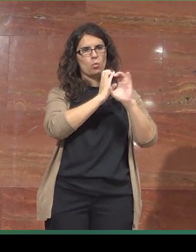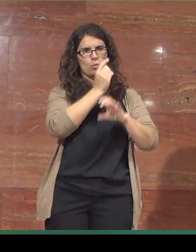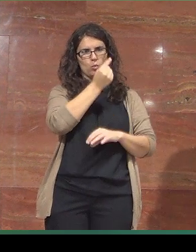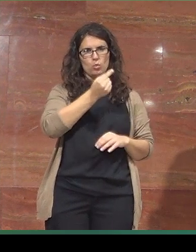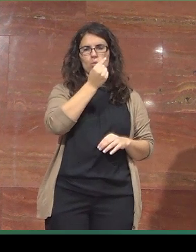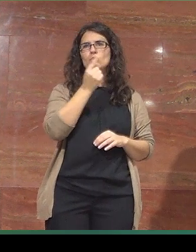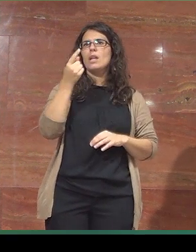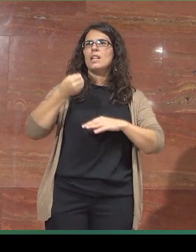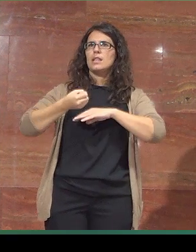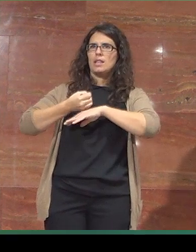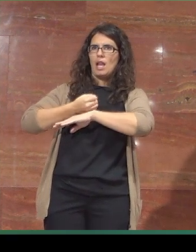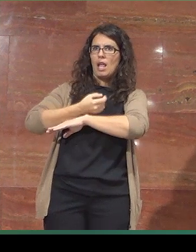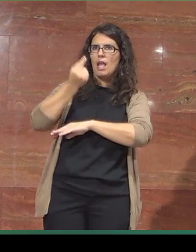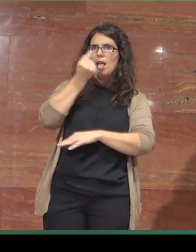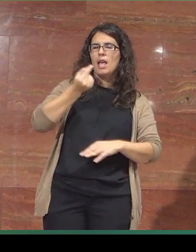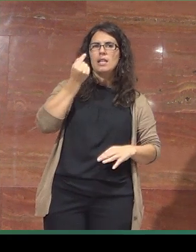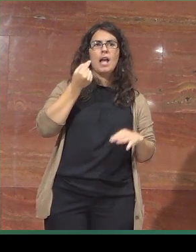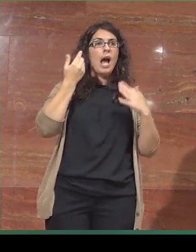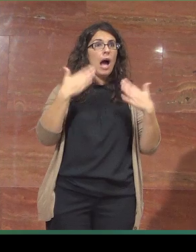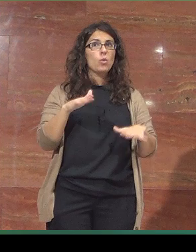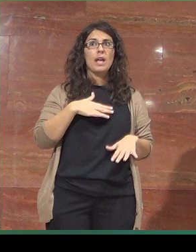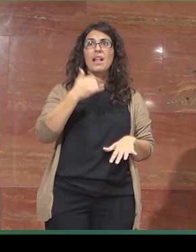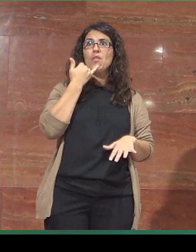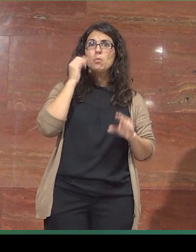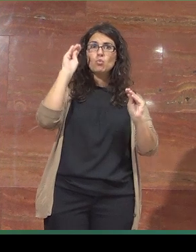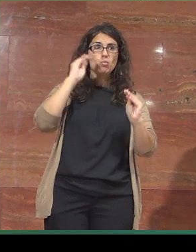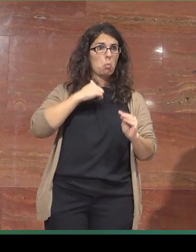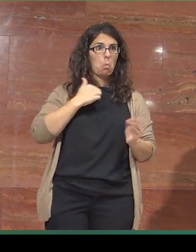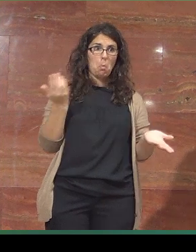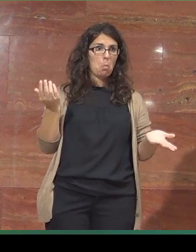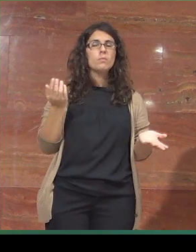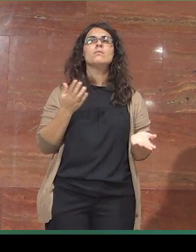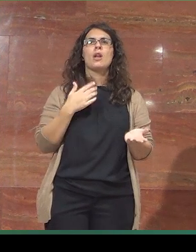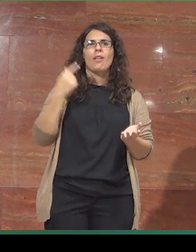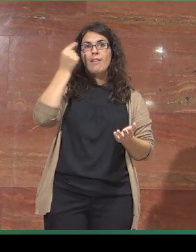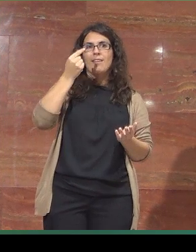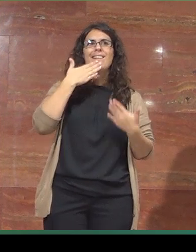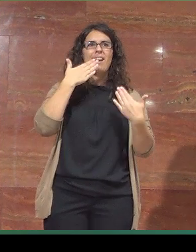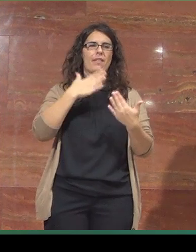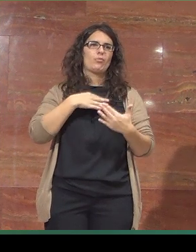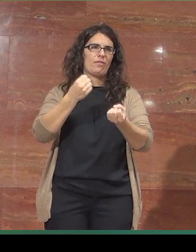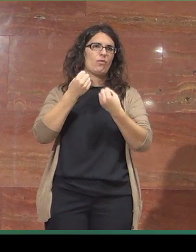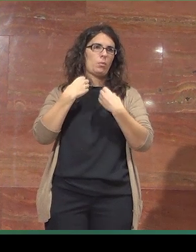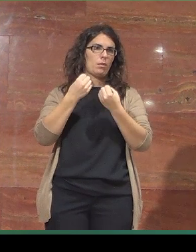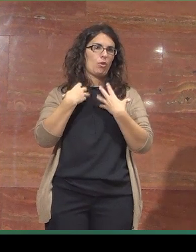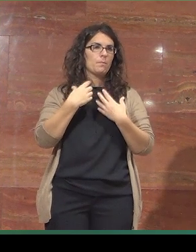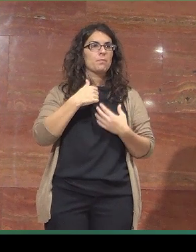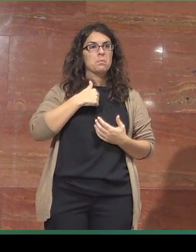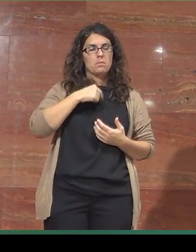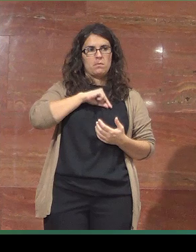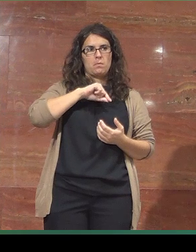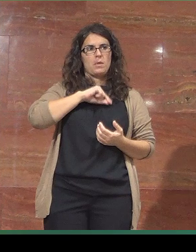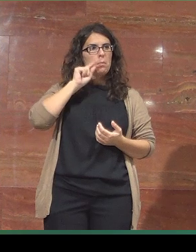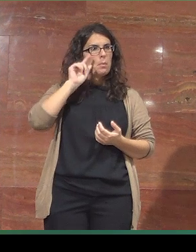of the language, that will give you the basic information that you need. I think we very often overcomplicate information